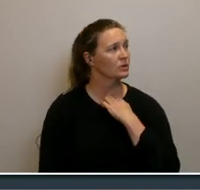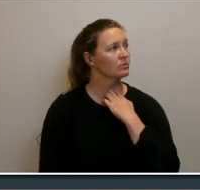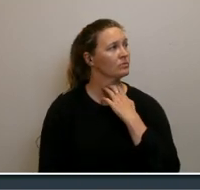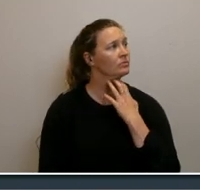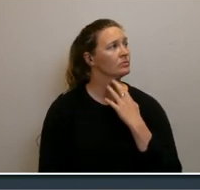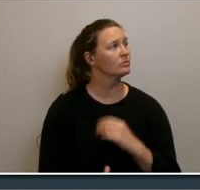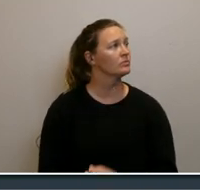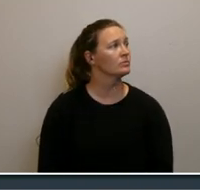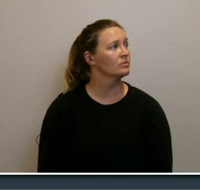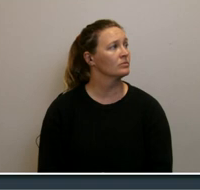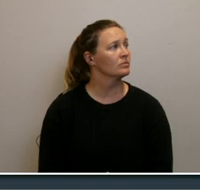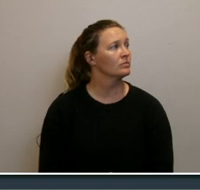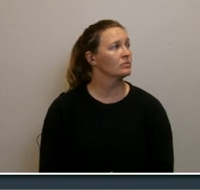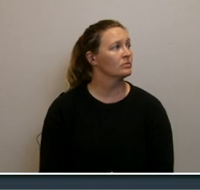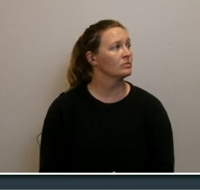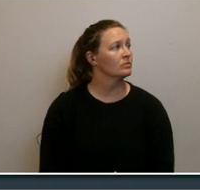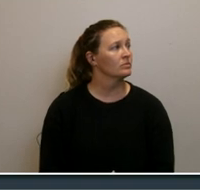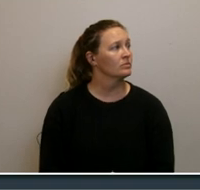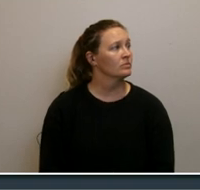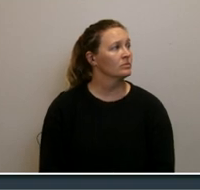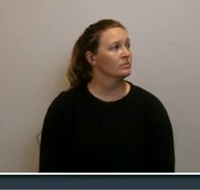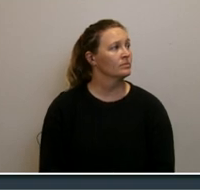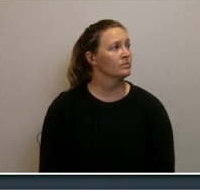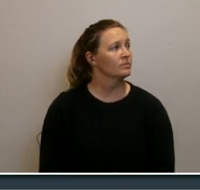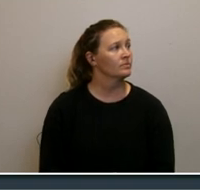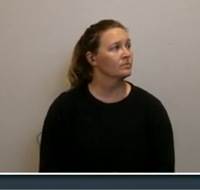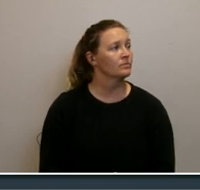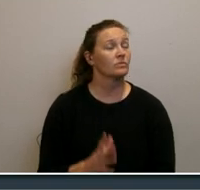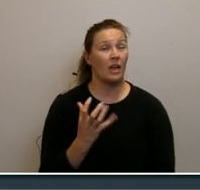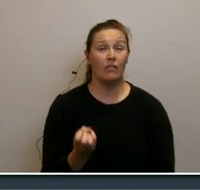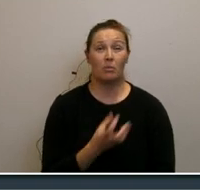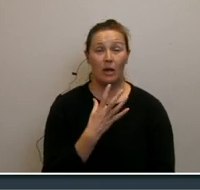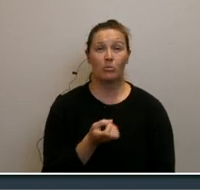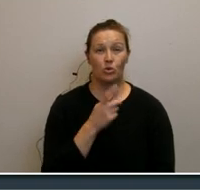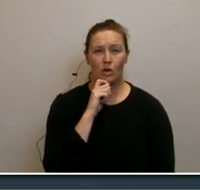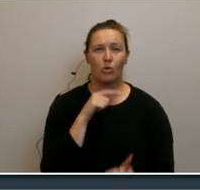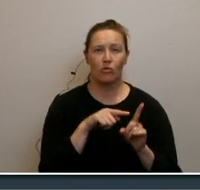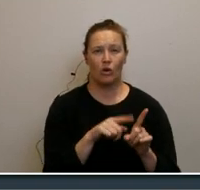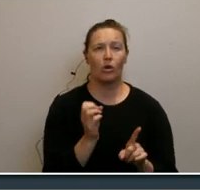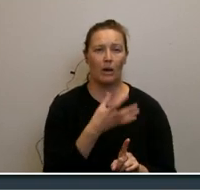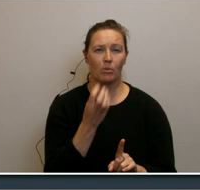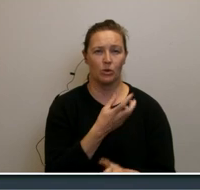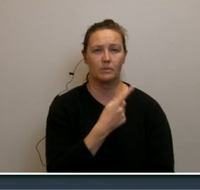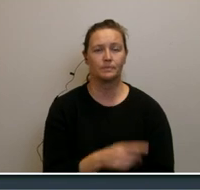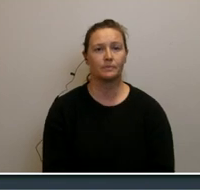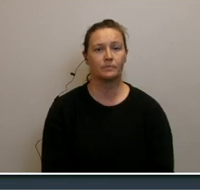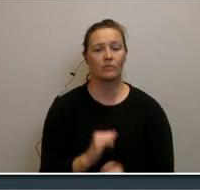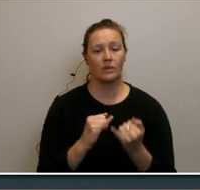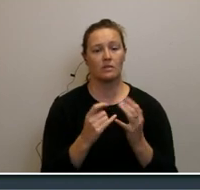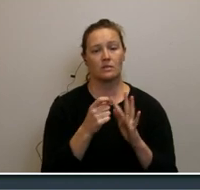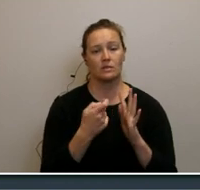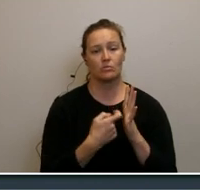think with the PowerPoint presentation now we have, we'll just talk to that very quickly. The Spriggs